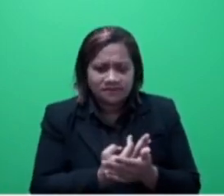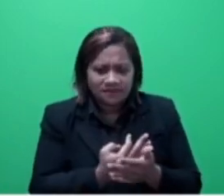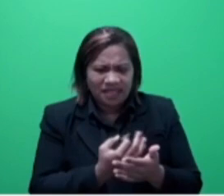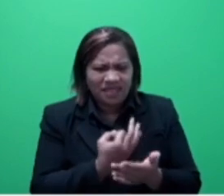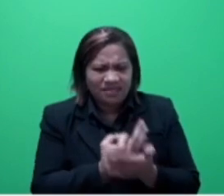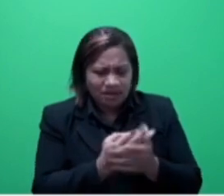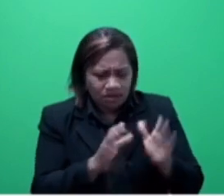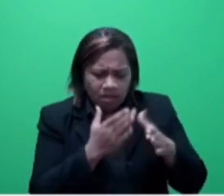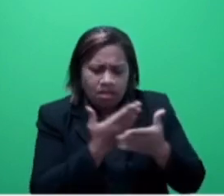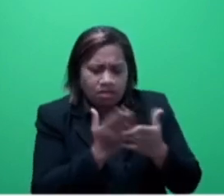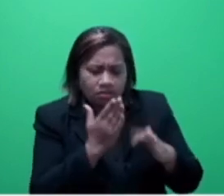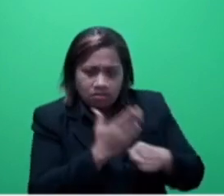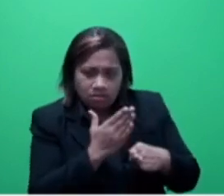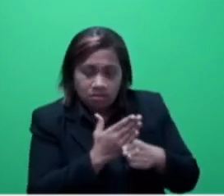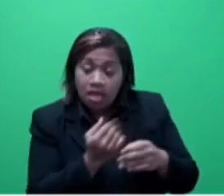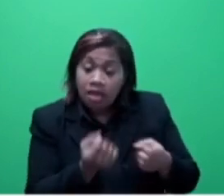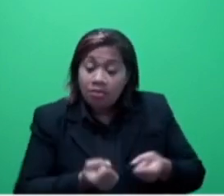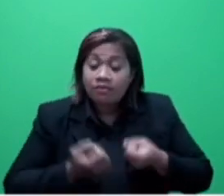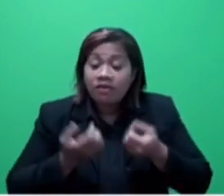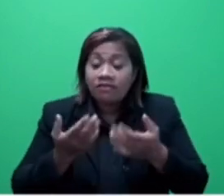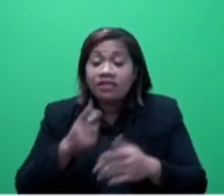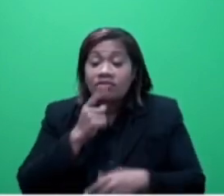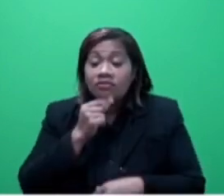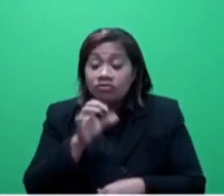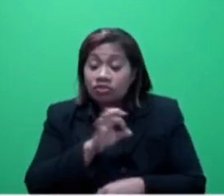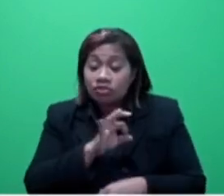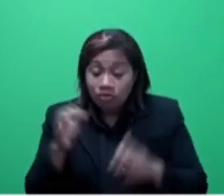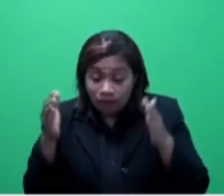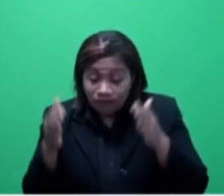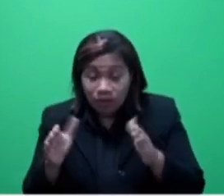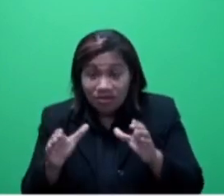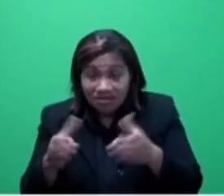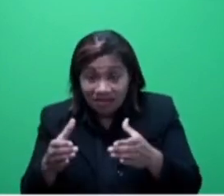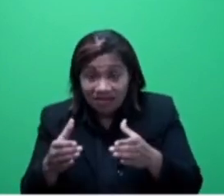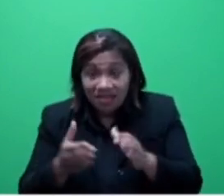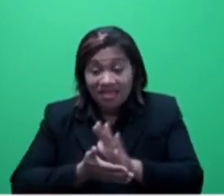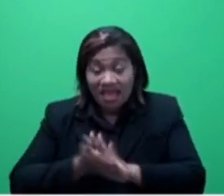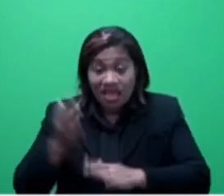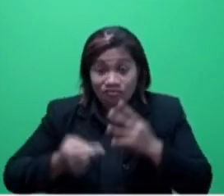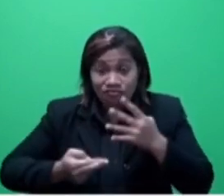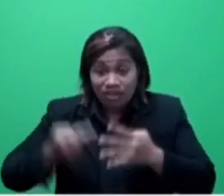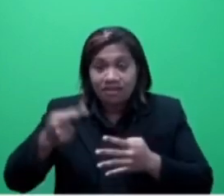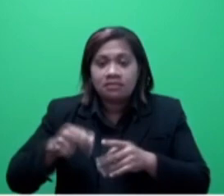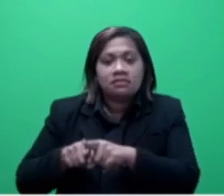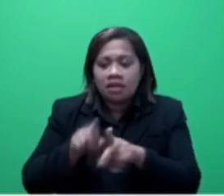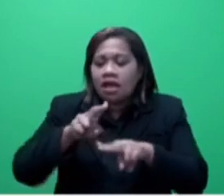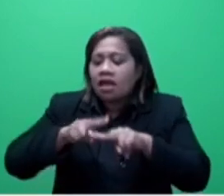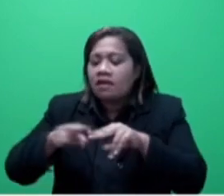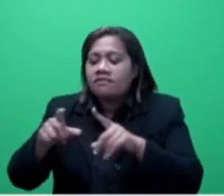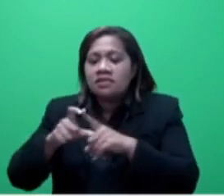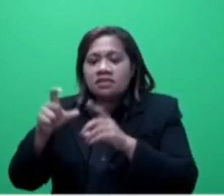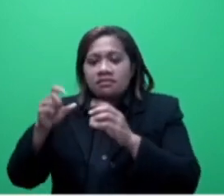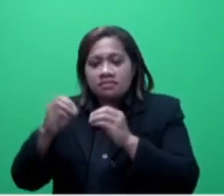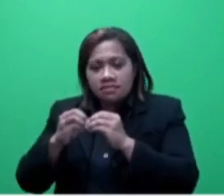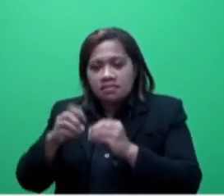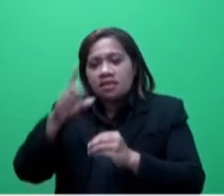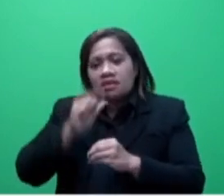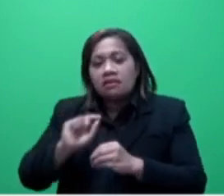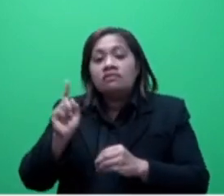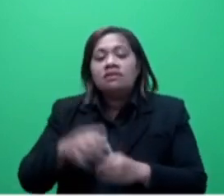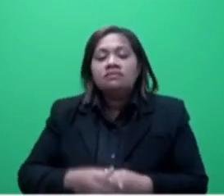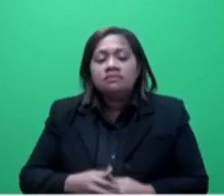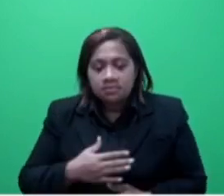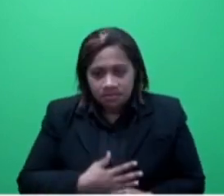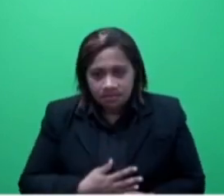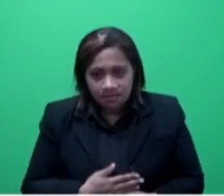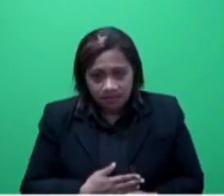providing loans to the non-focused sector at a higher rate, FDB is actually able to cross-subsidize the loans